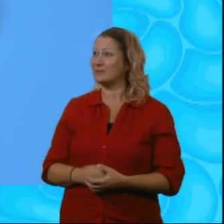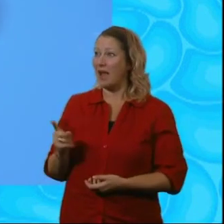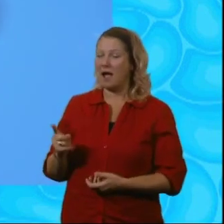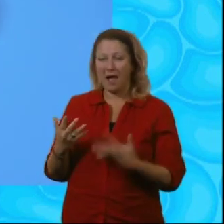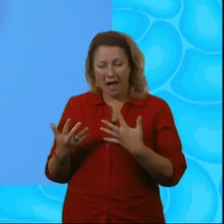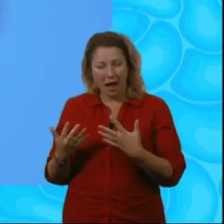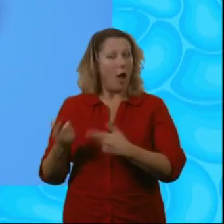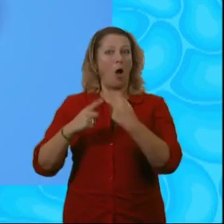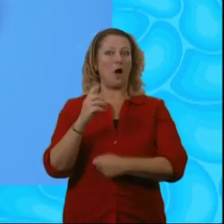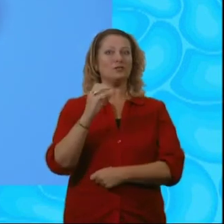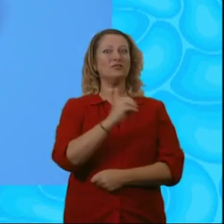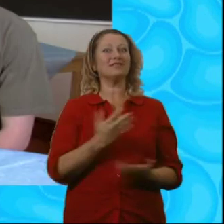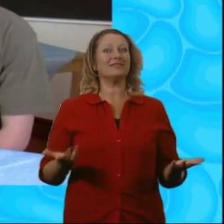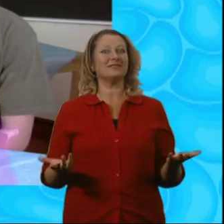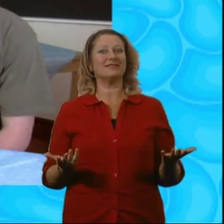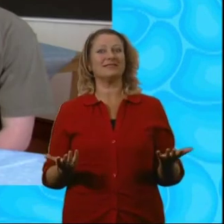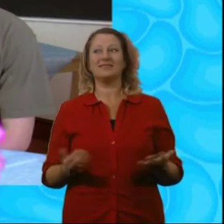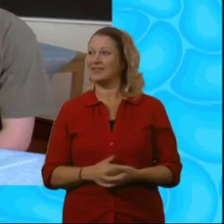10 into 100.